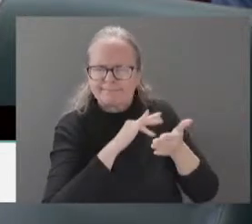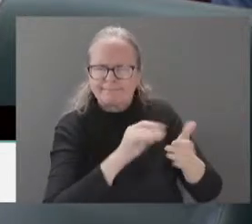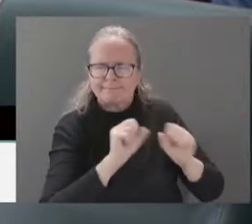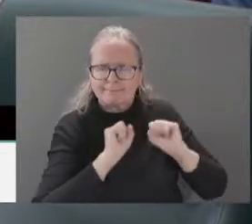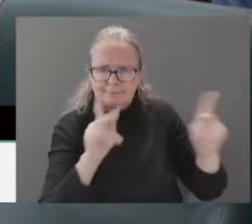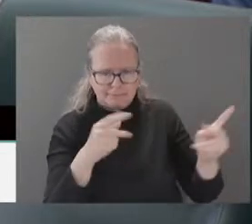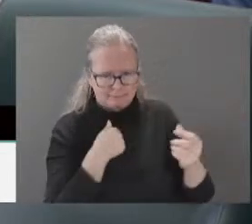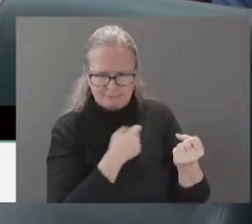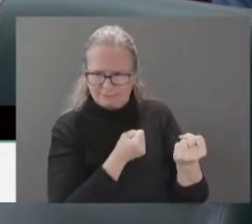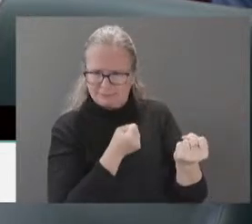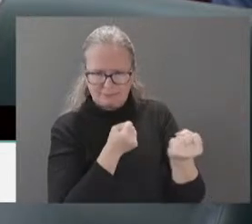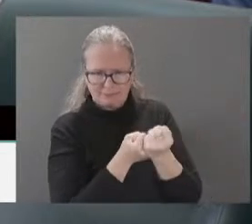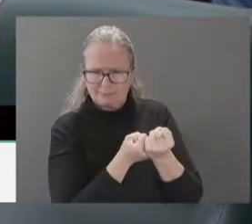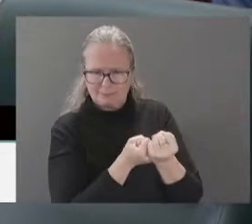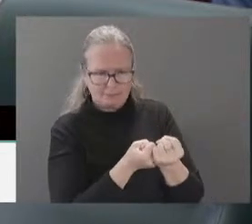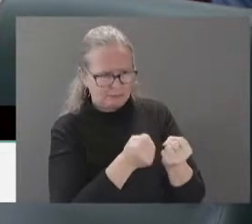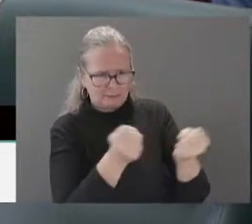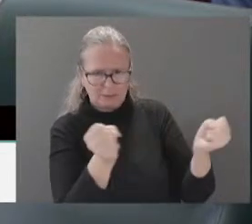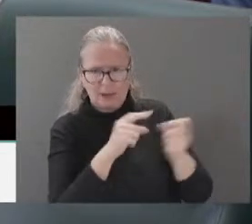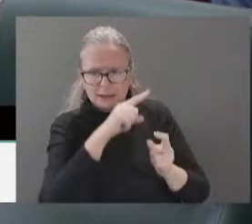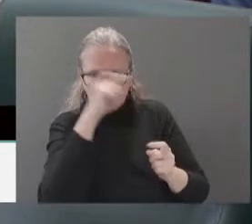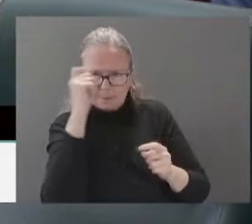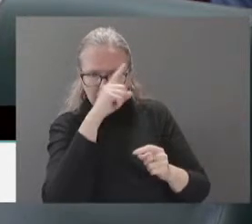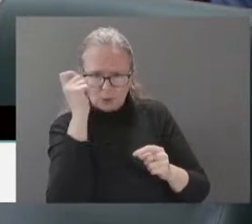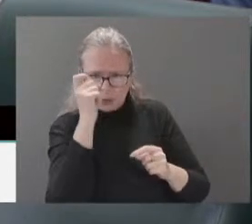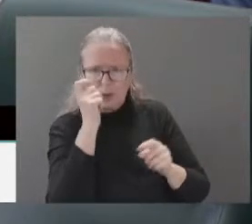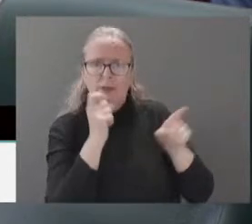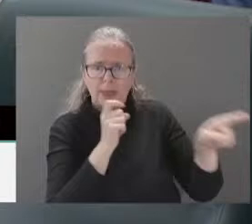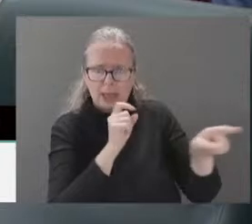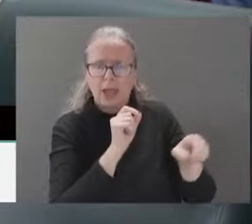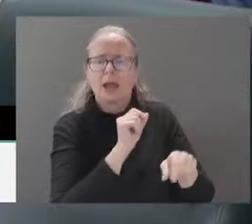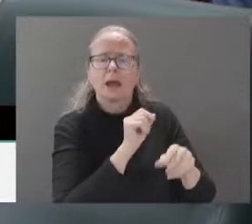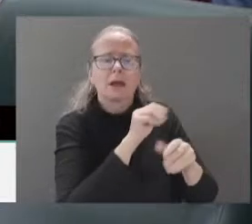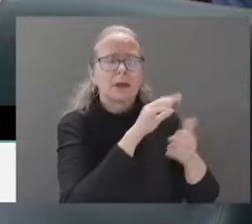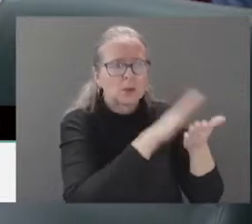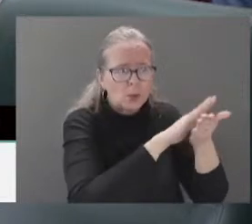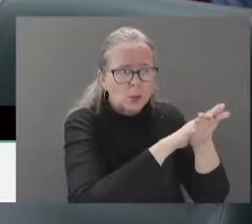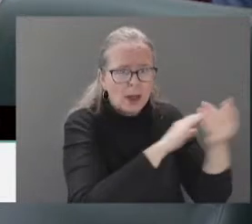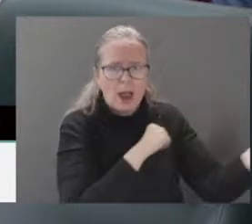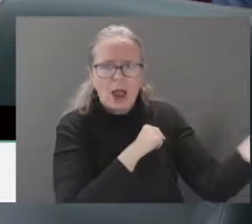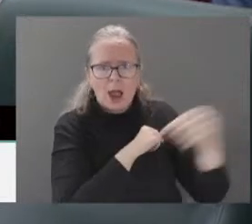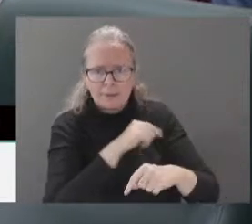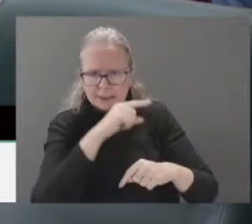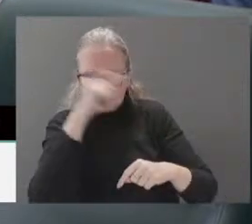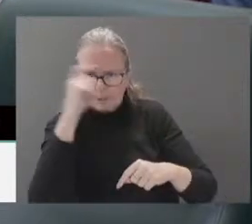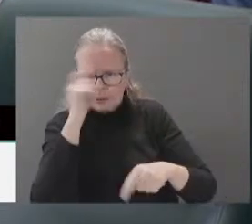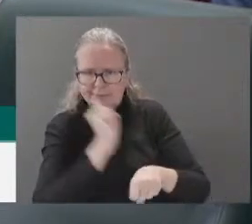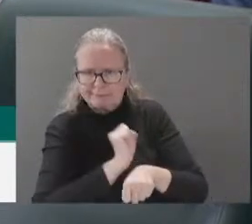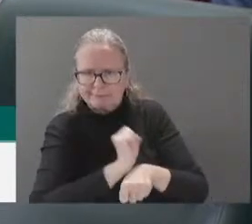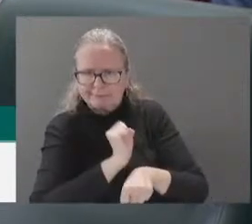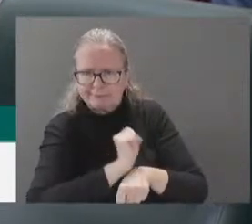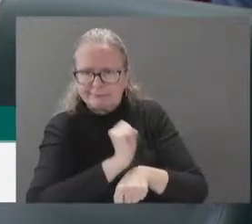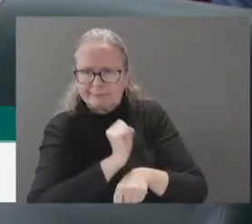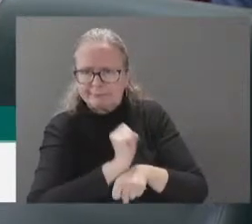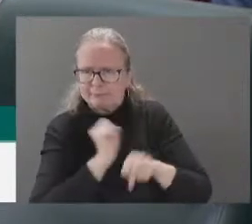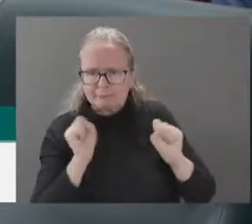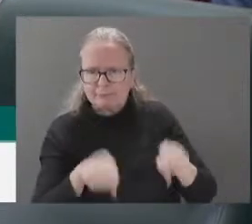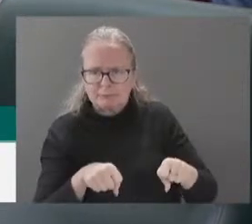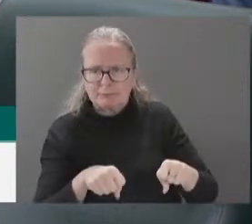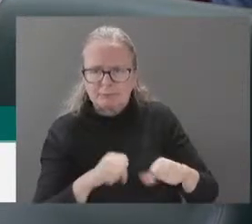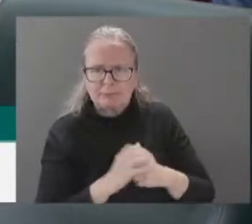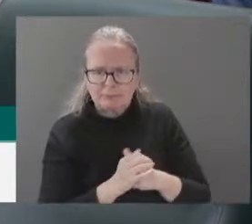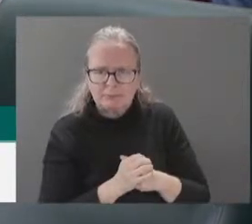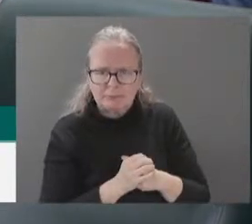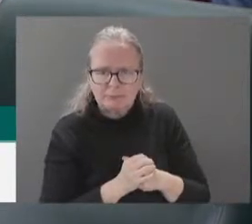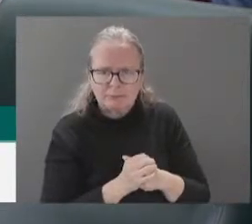support us during the summer by providing us good well welfare fighting and uh so we have began the process of rehiring back but